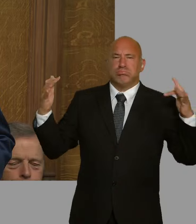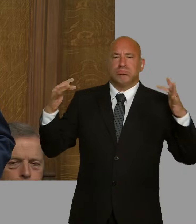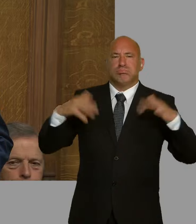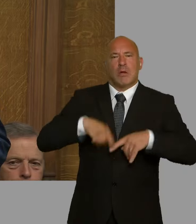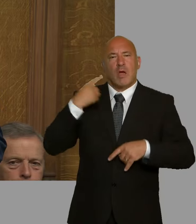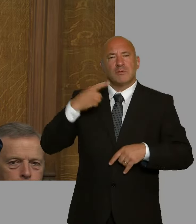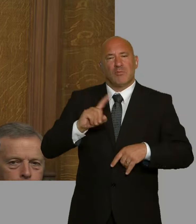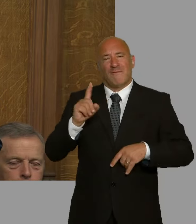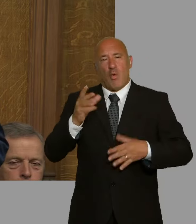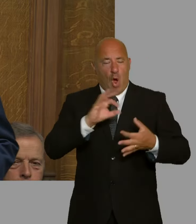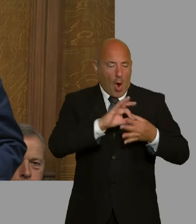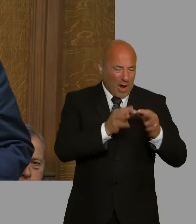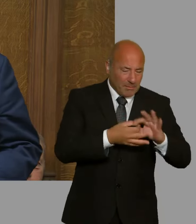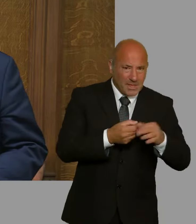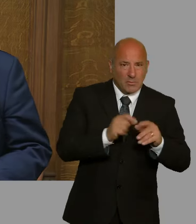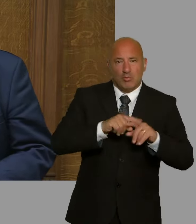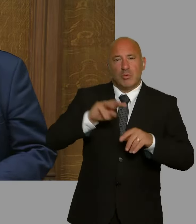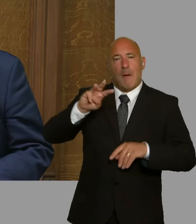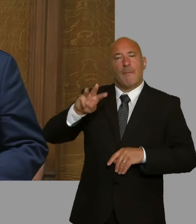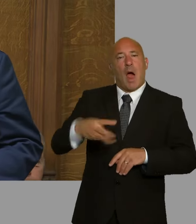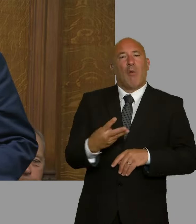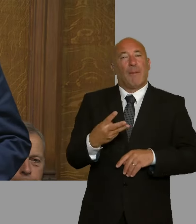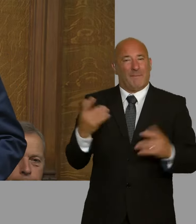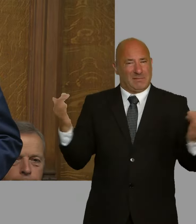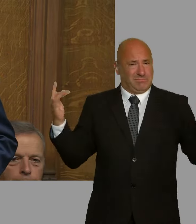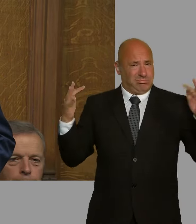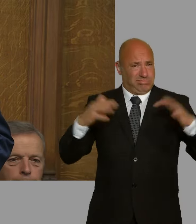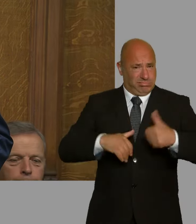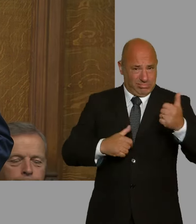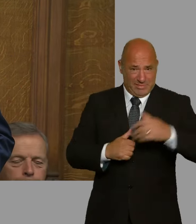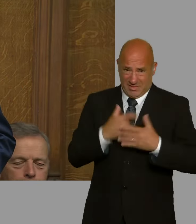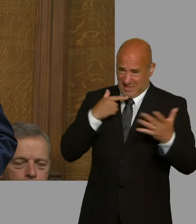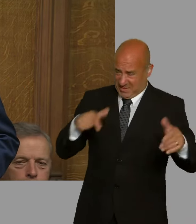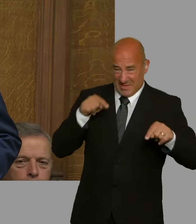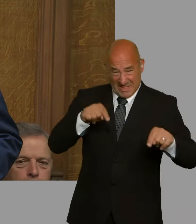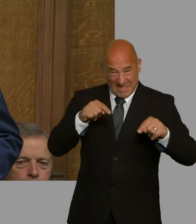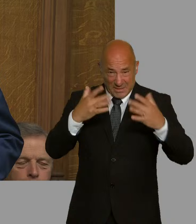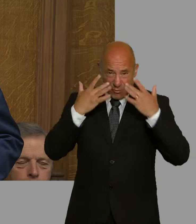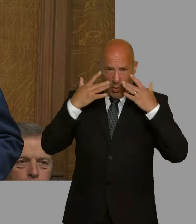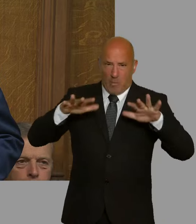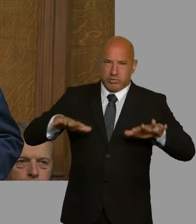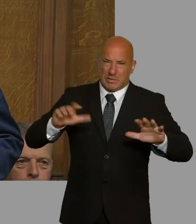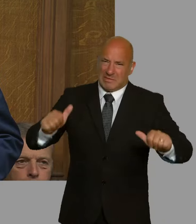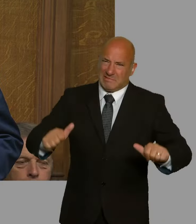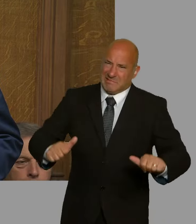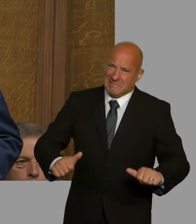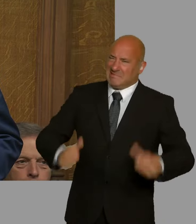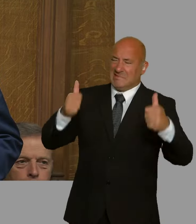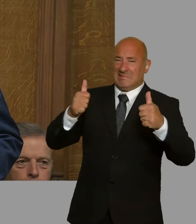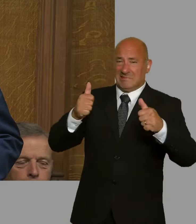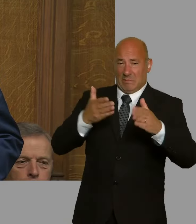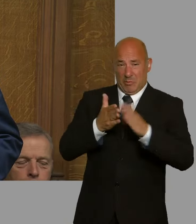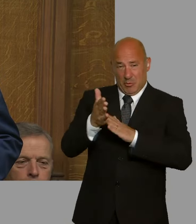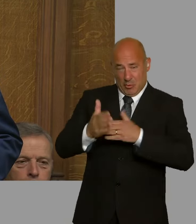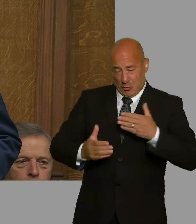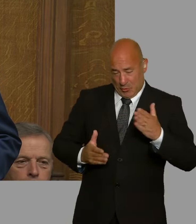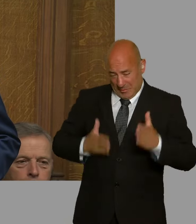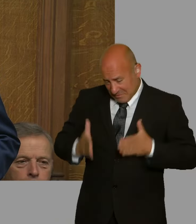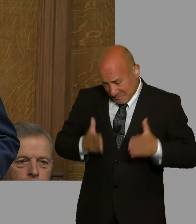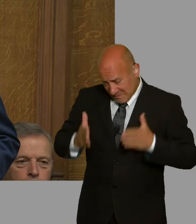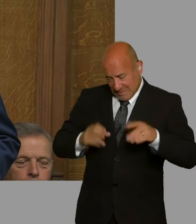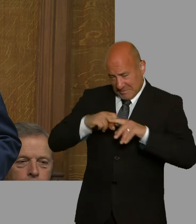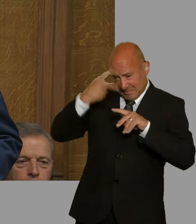honourable friend has been written to by over 200 of our top athletes. Some of them are members of Cambridge Harriers that meets in